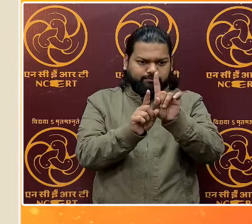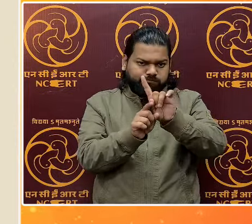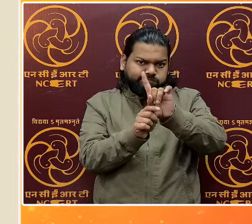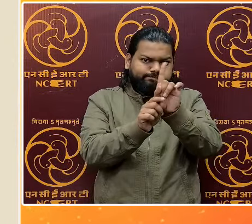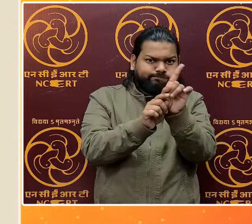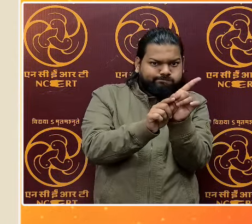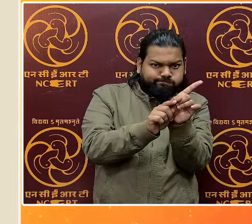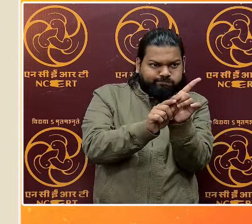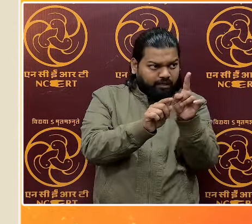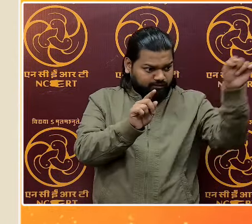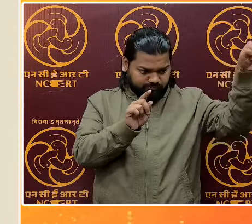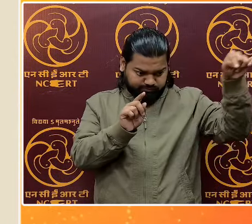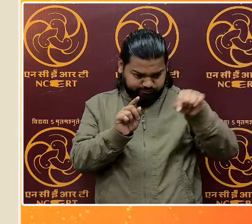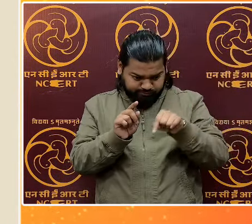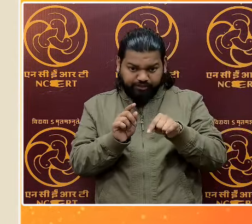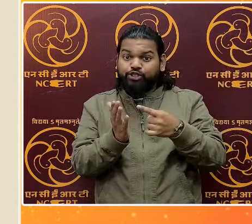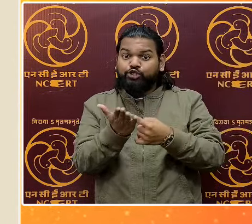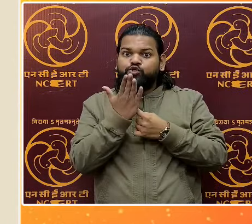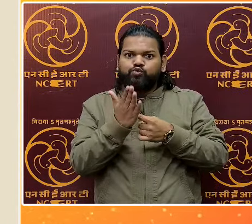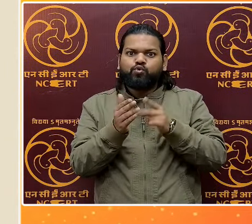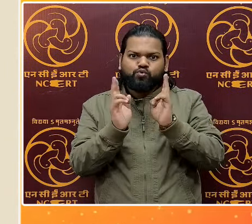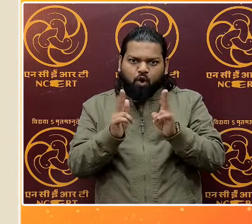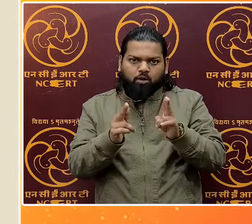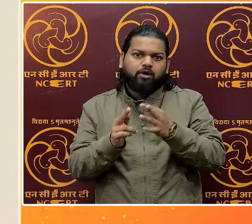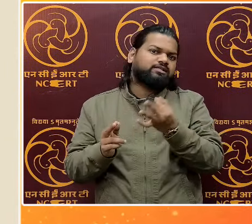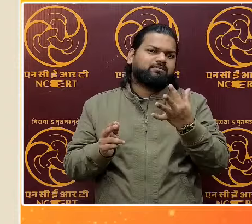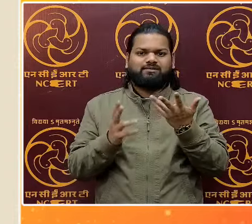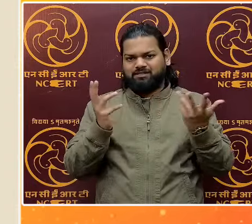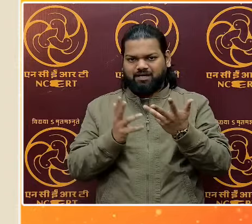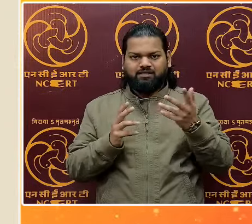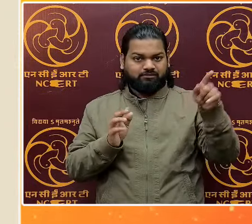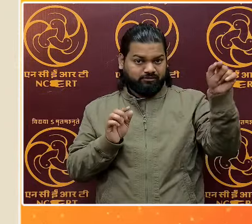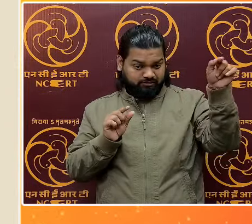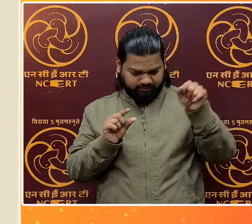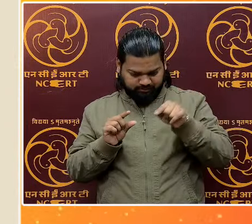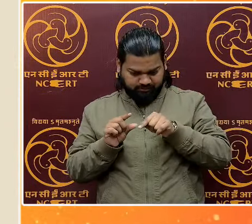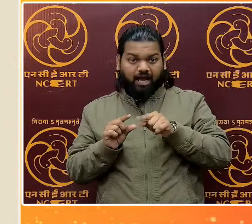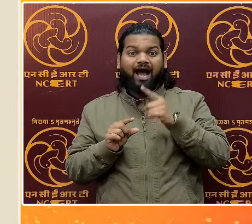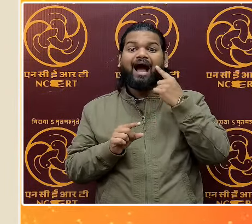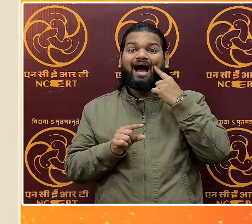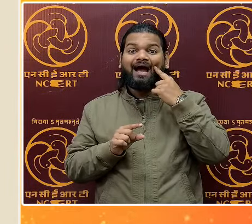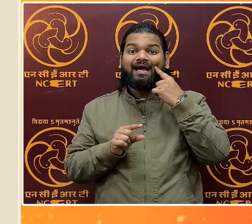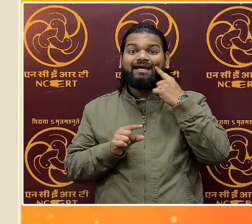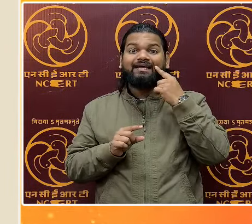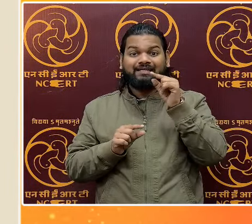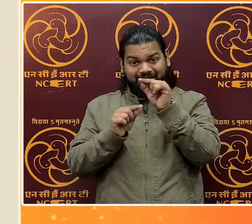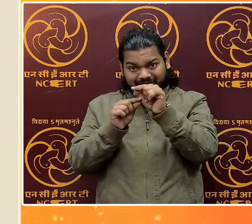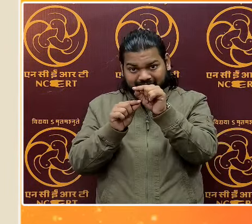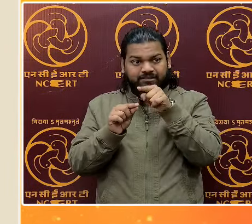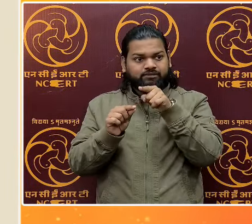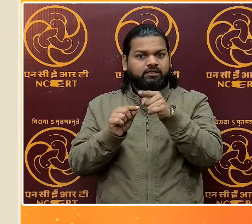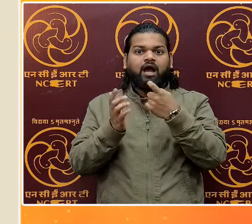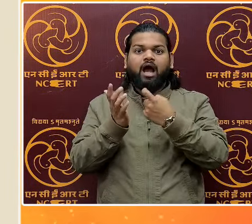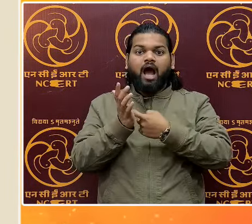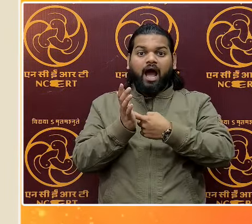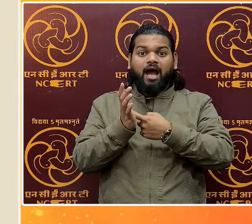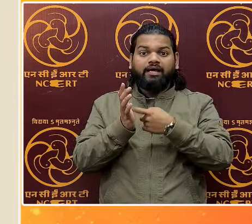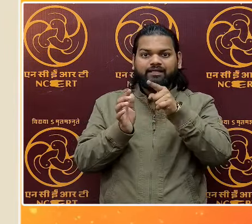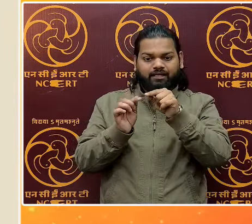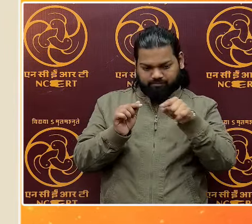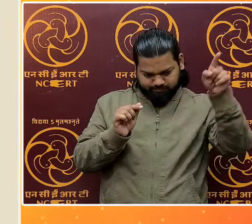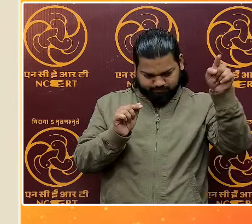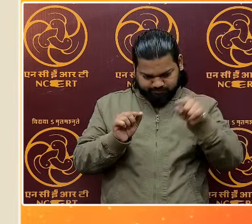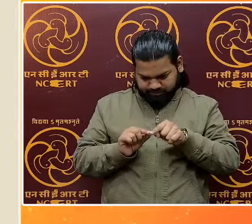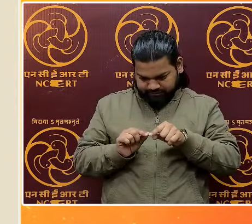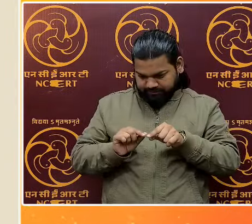the normal ray. So this I is angle of incidence and R is angle of reflection. So